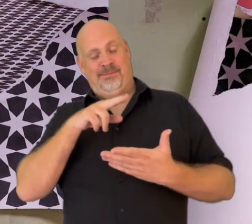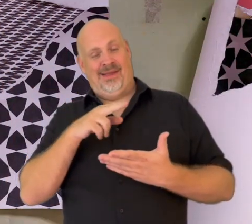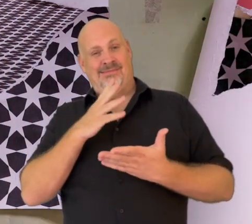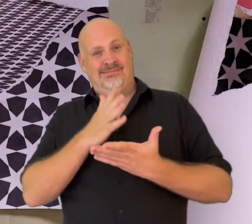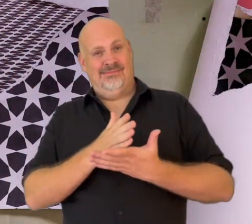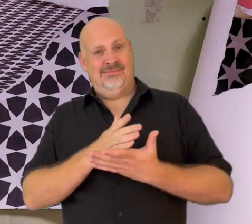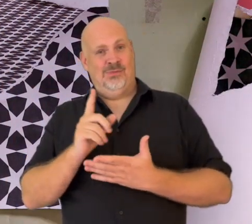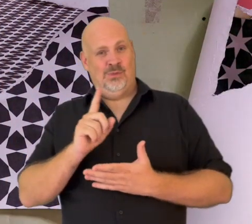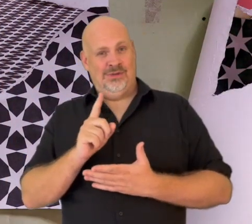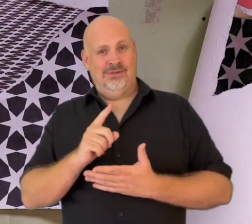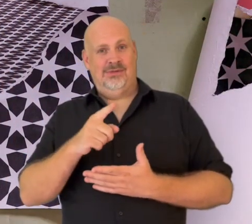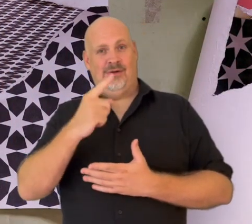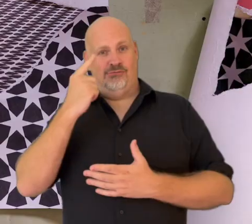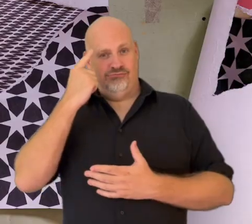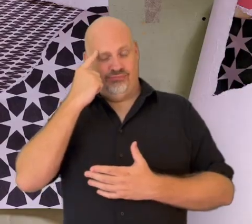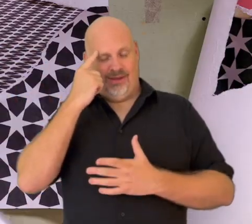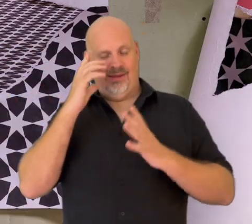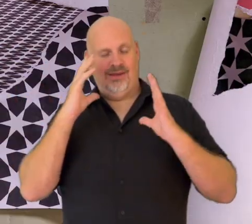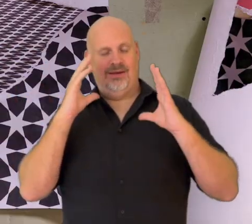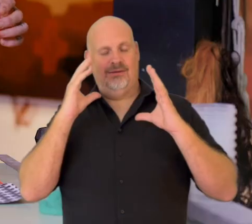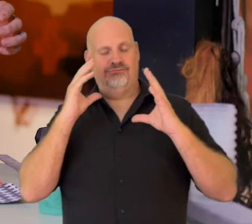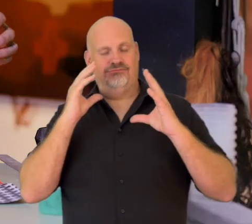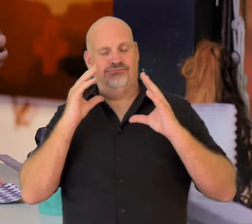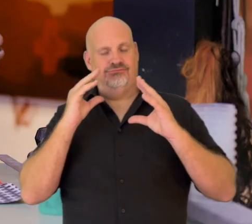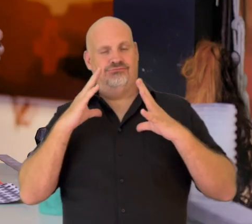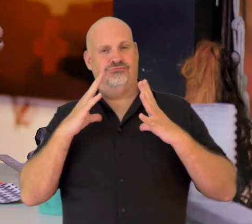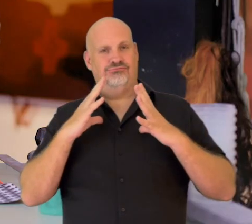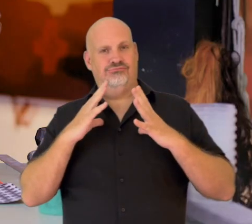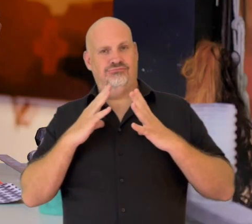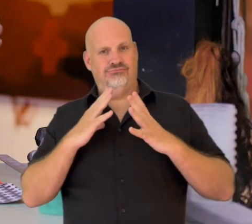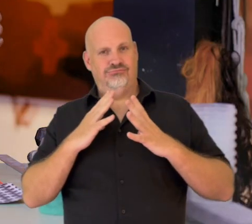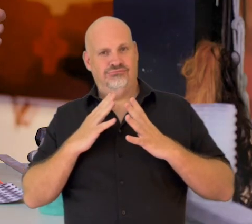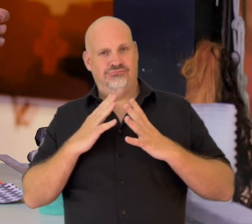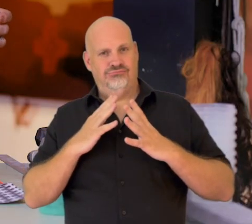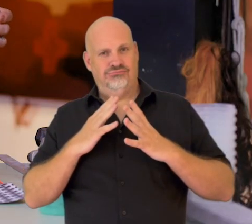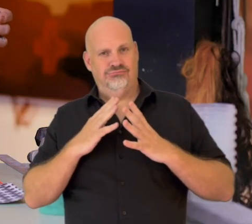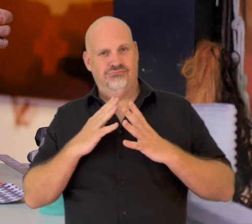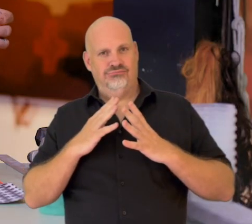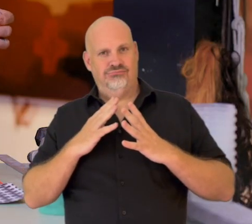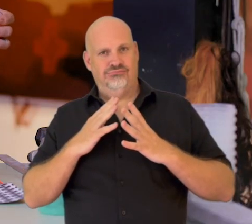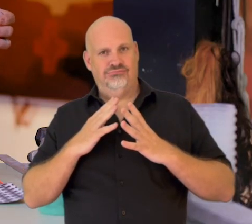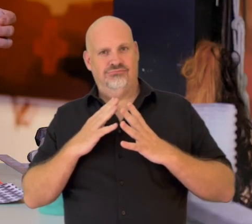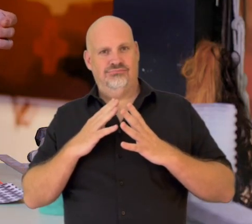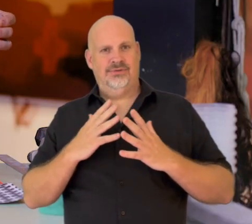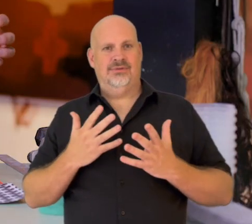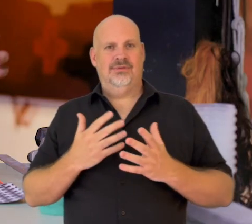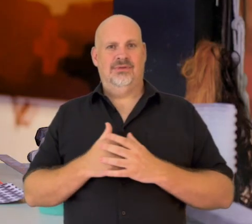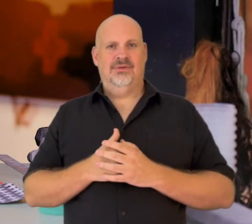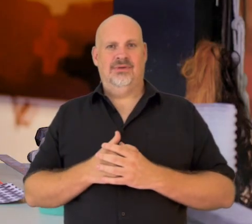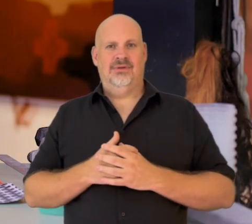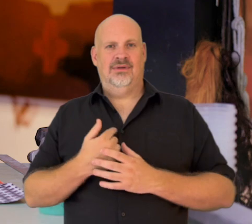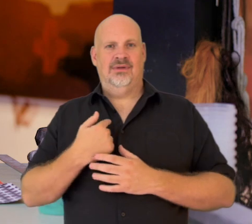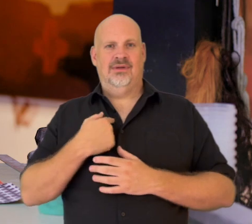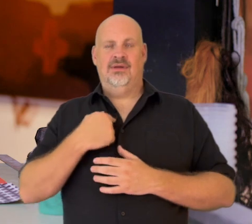painting is that your brain kind of goes soft and I find I don't think in the same way